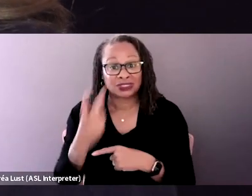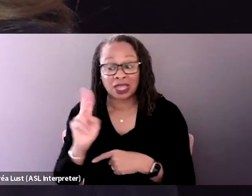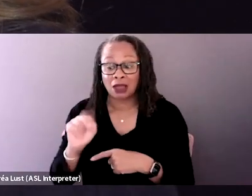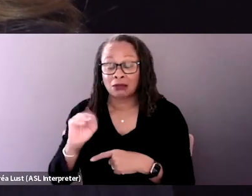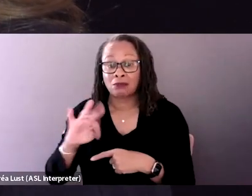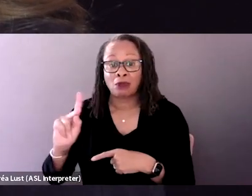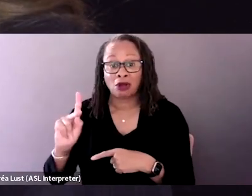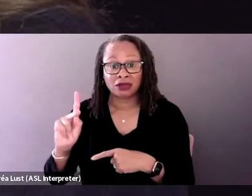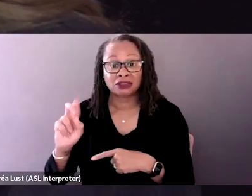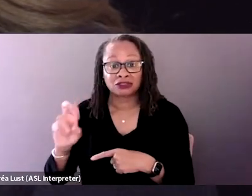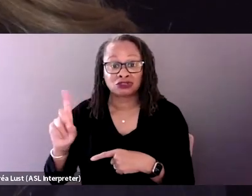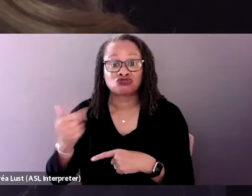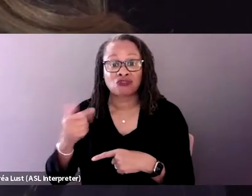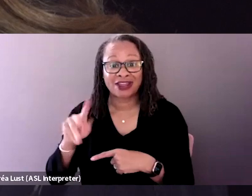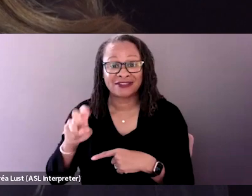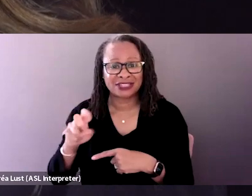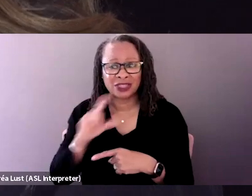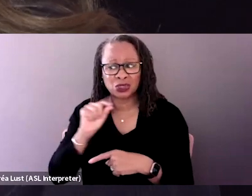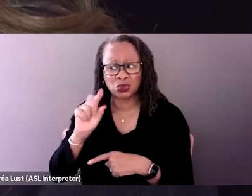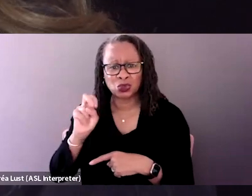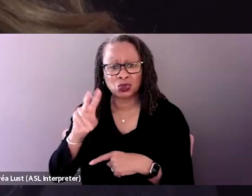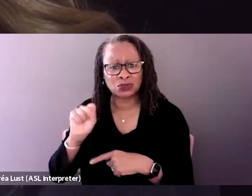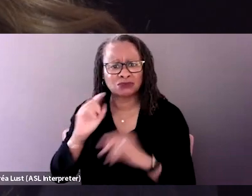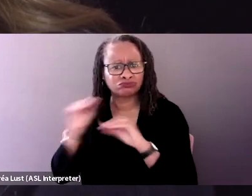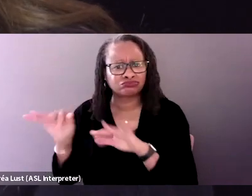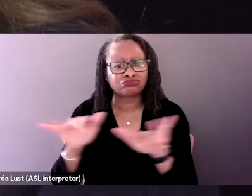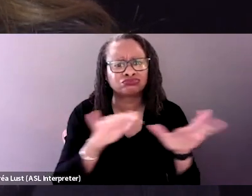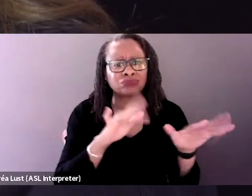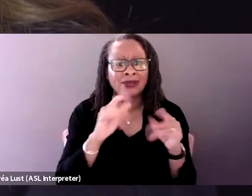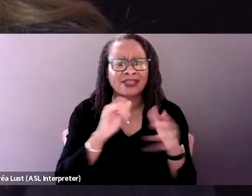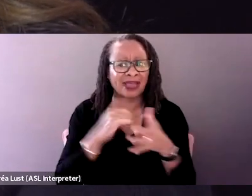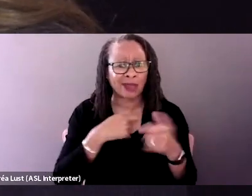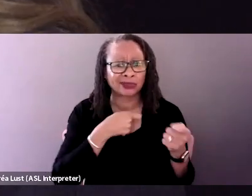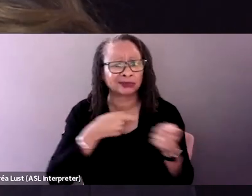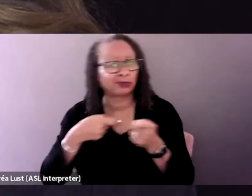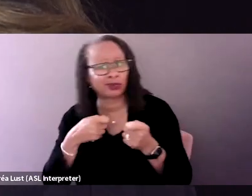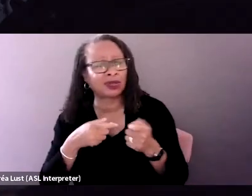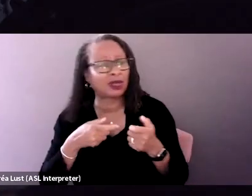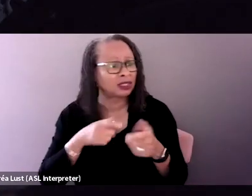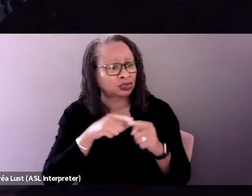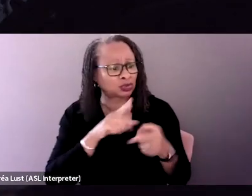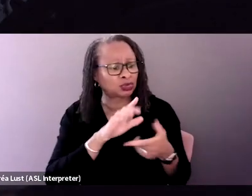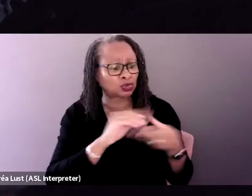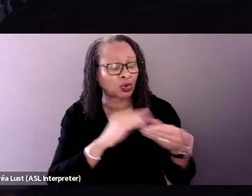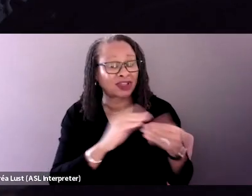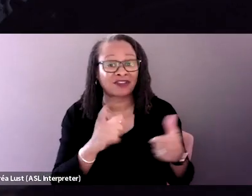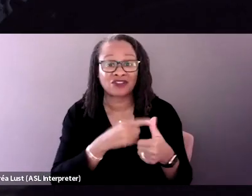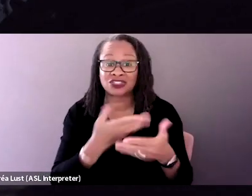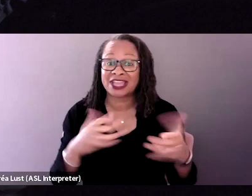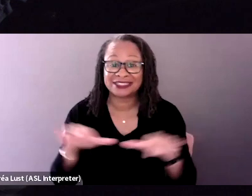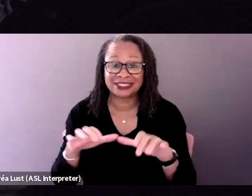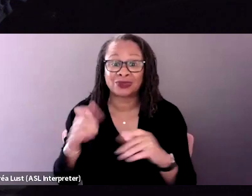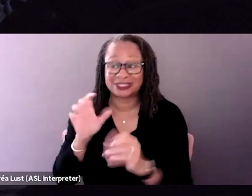I felt gut pulled to the story. And the first thing that I did was text Julian and ask him if he